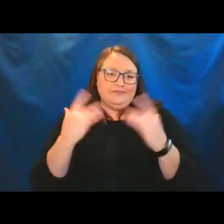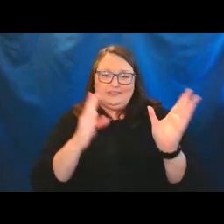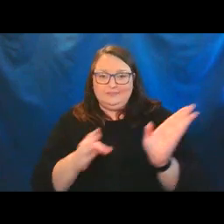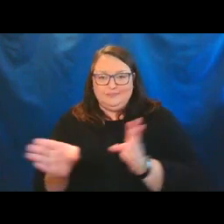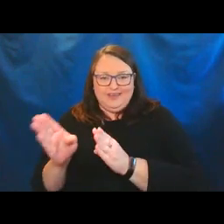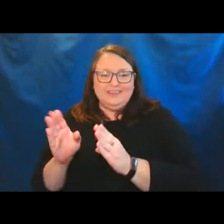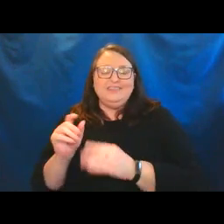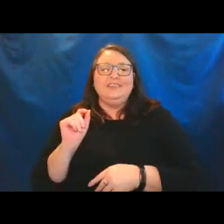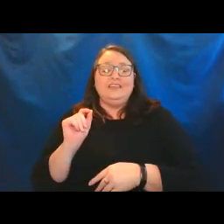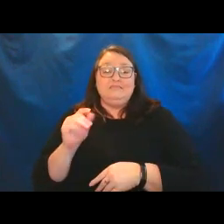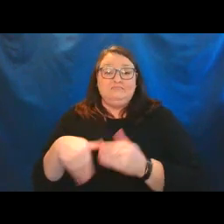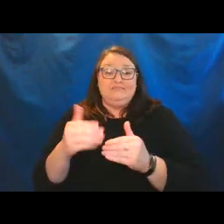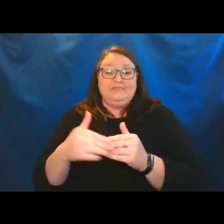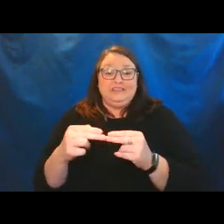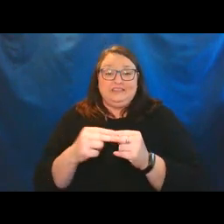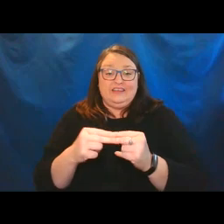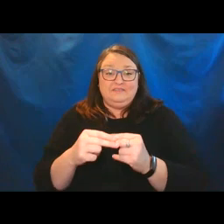we can go to next slide.